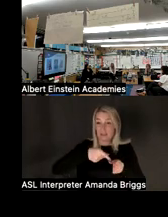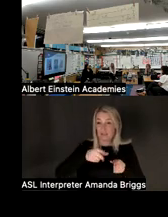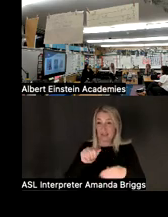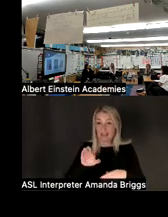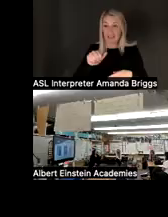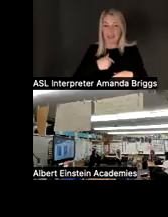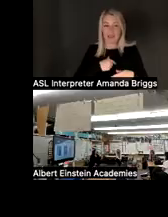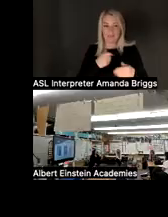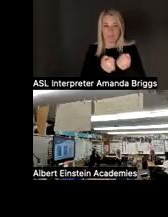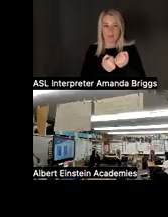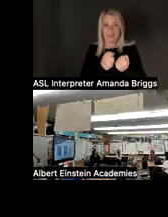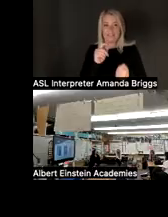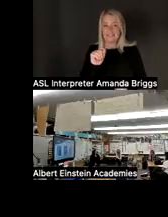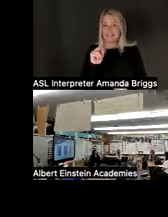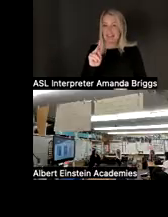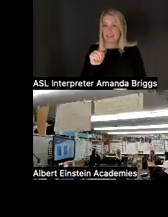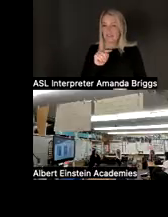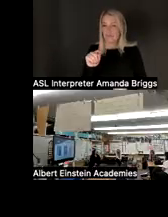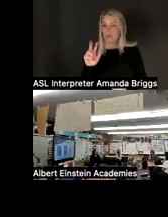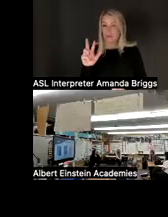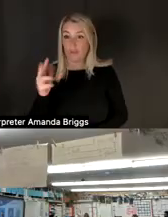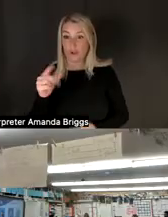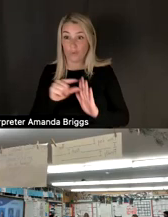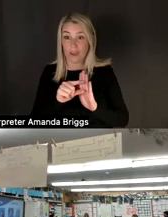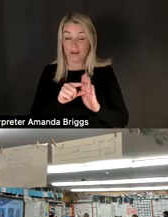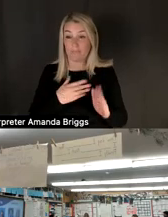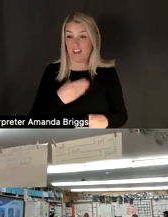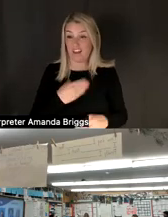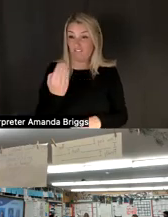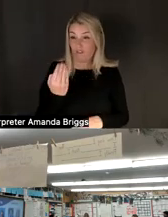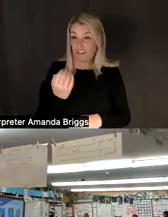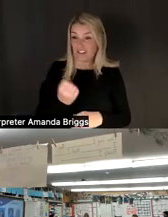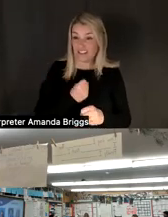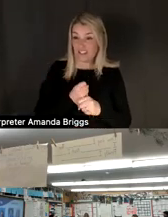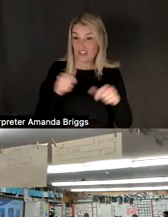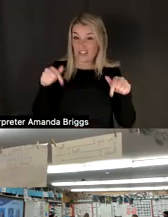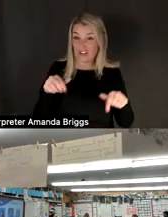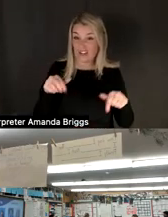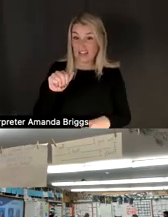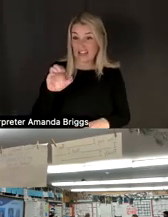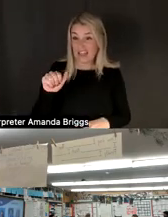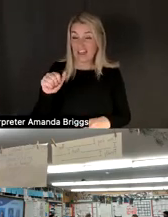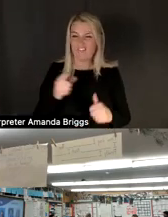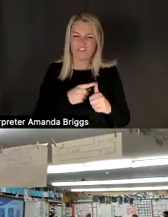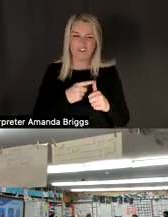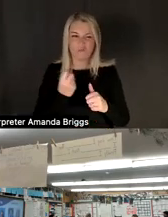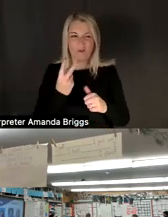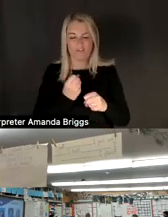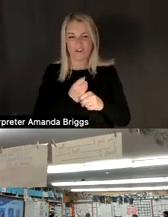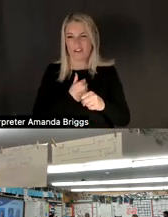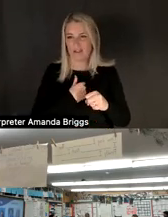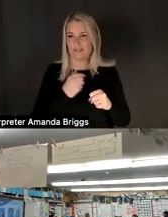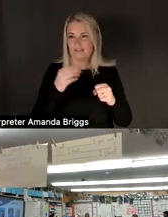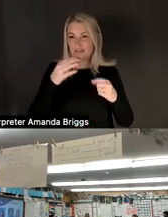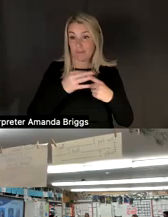grade. This is my 14th year at AEA, and for the first 12 years I was a special education teacher, and then I transitioned